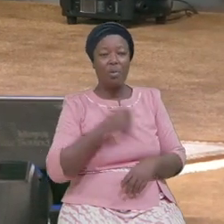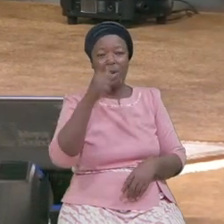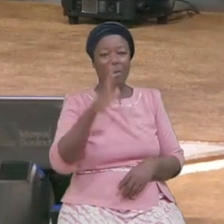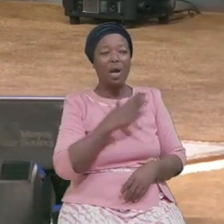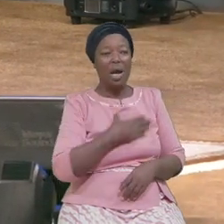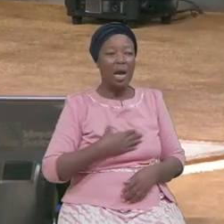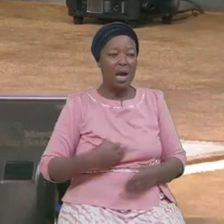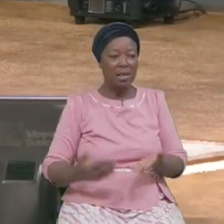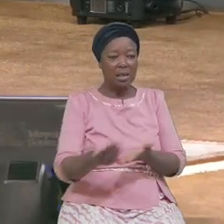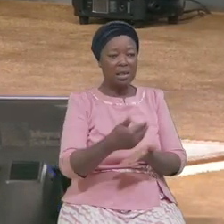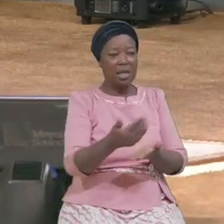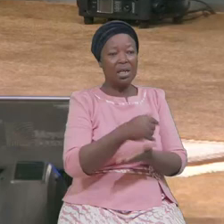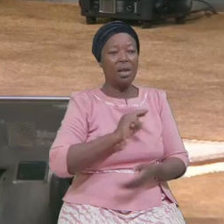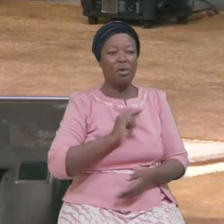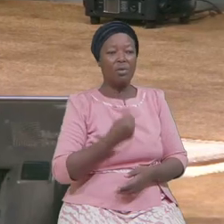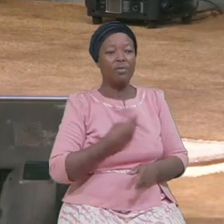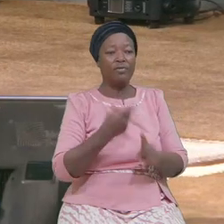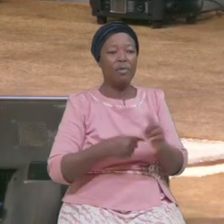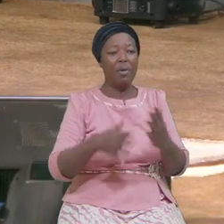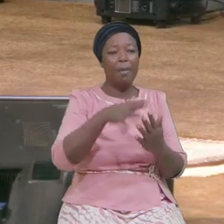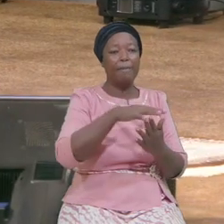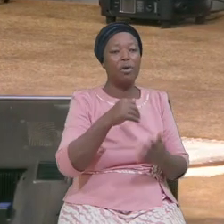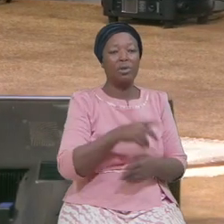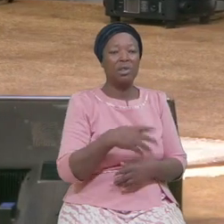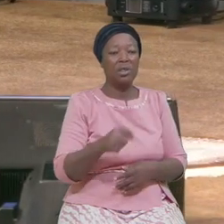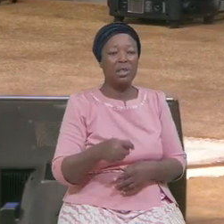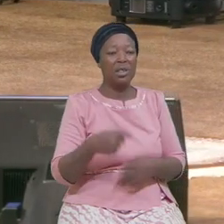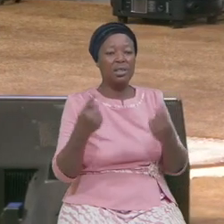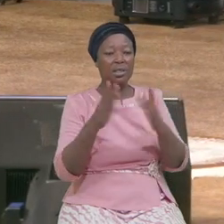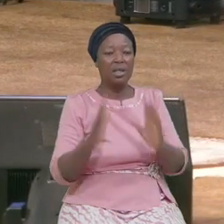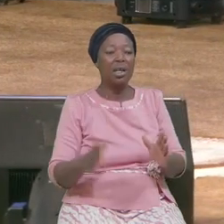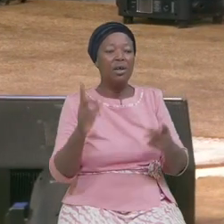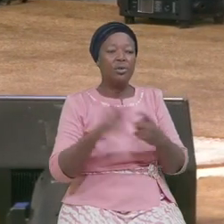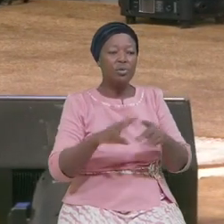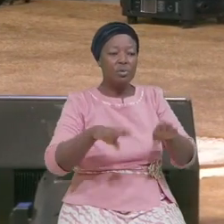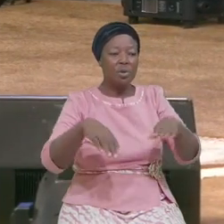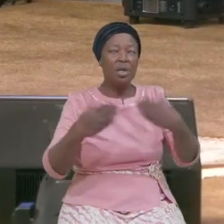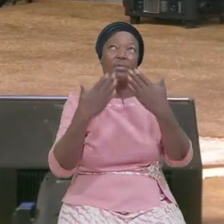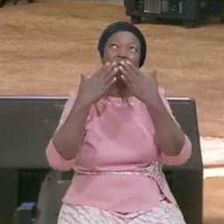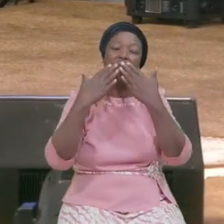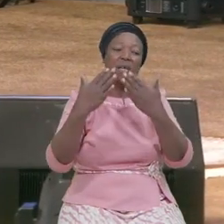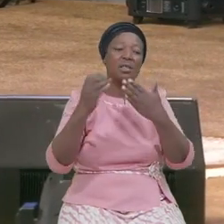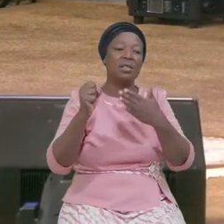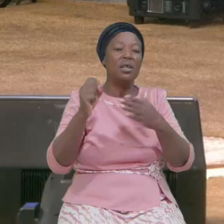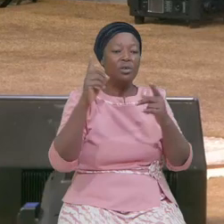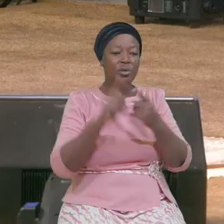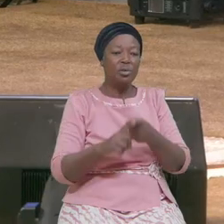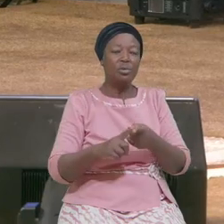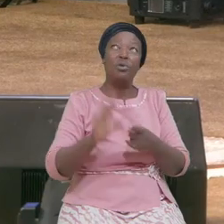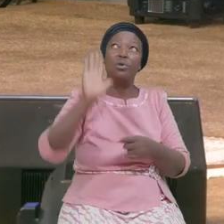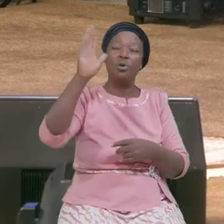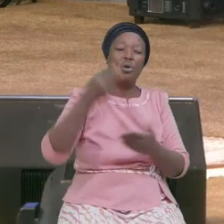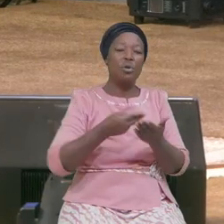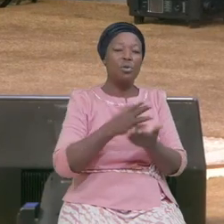and gather us from among the heathen to give thanks unto